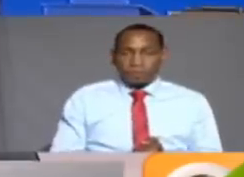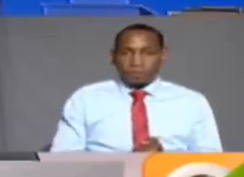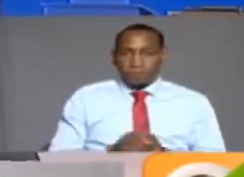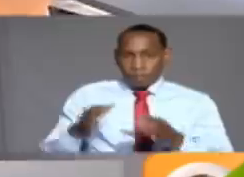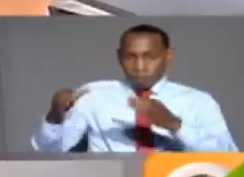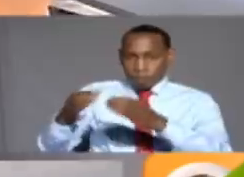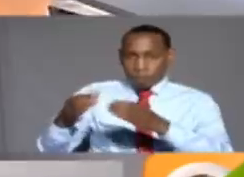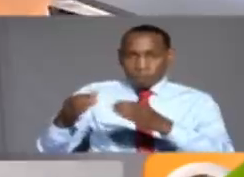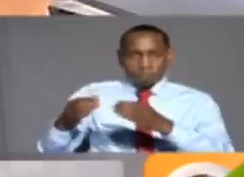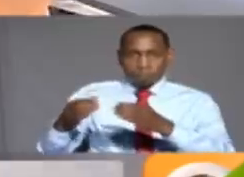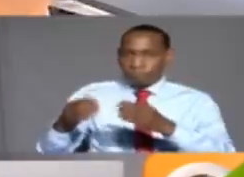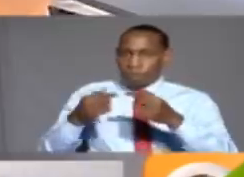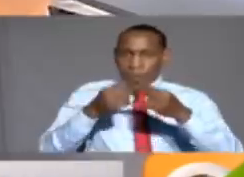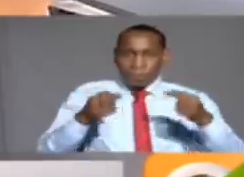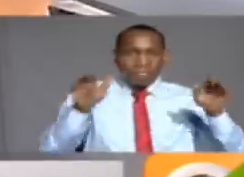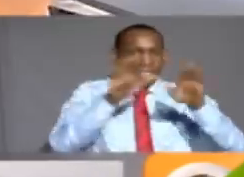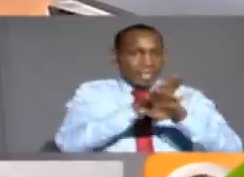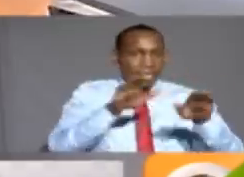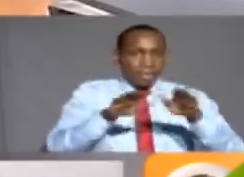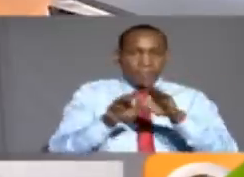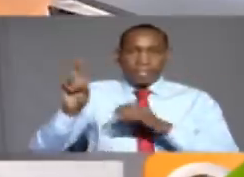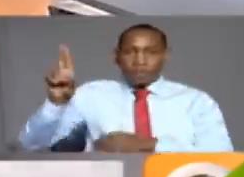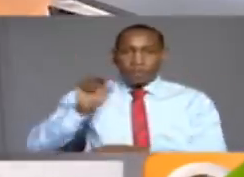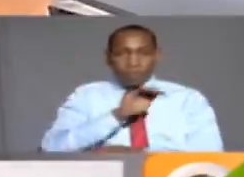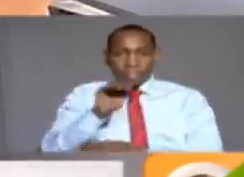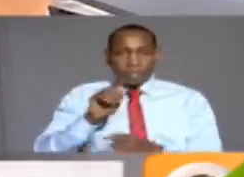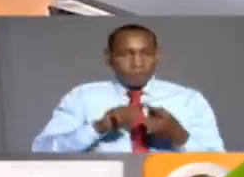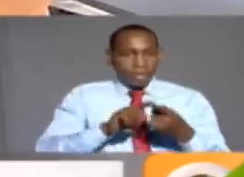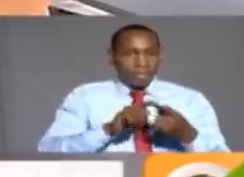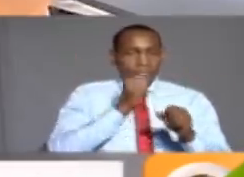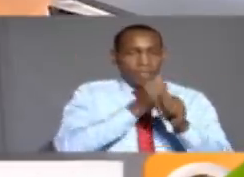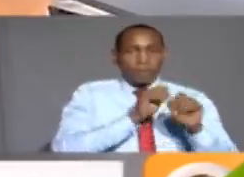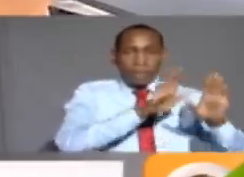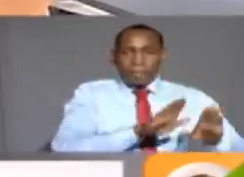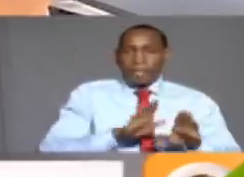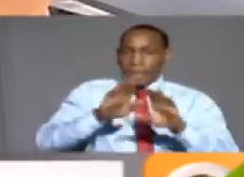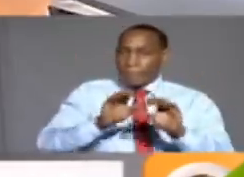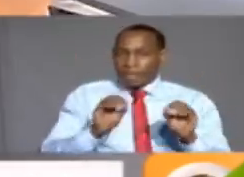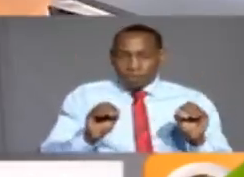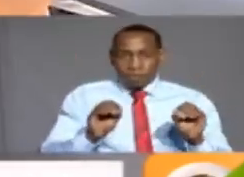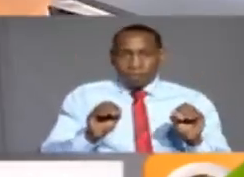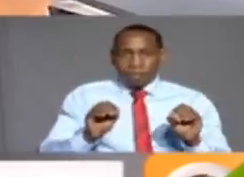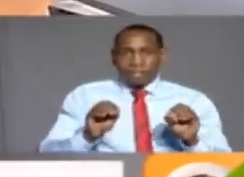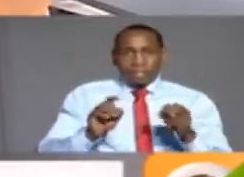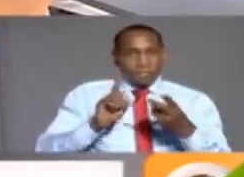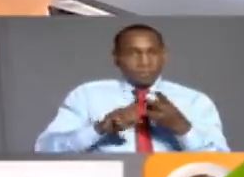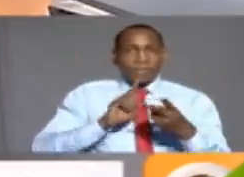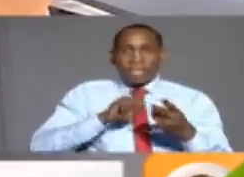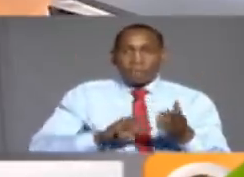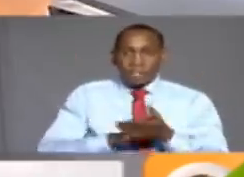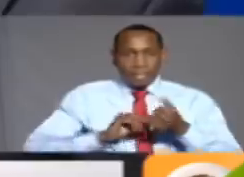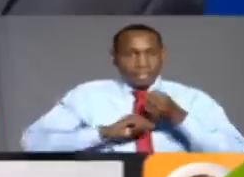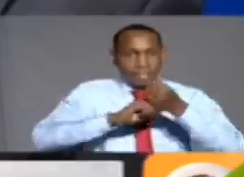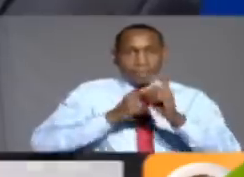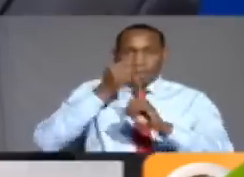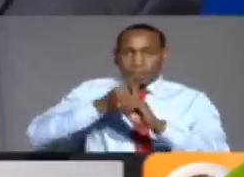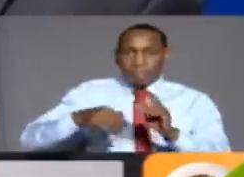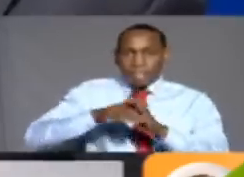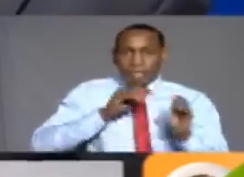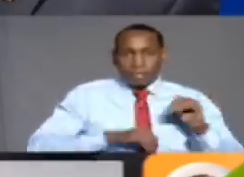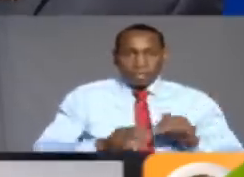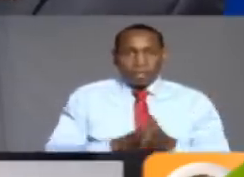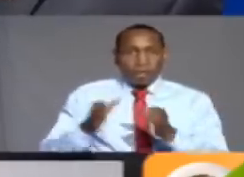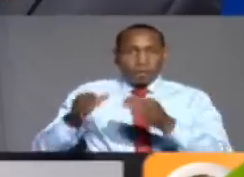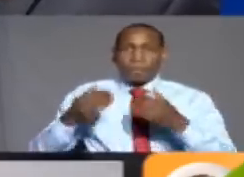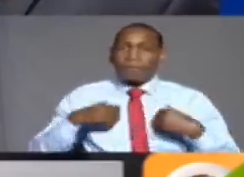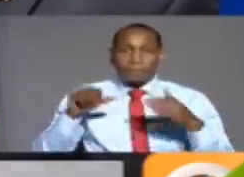Because they've actually gone against everything he's asked. Which is, he said, do not do premature campaigns. They are doing premature campaigns. He said, let's support the fight against corruption. They